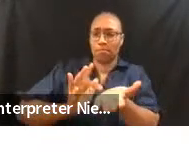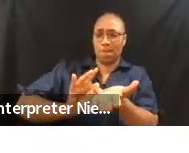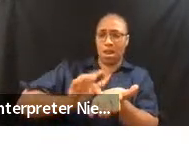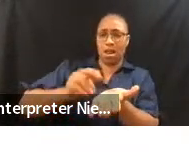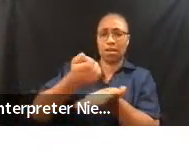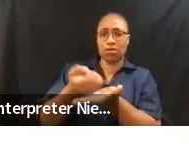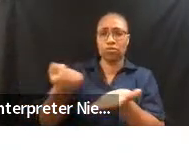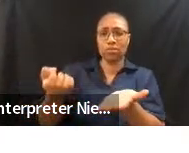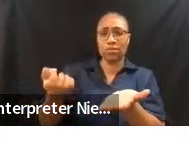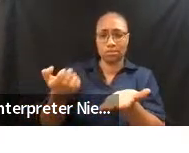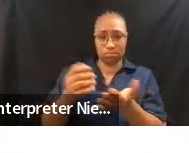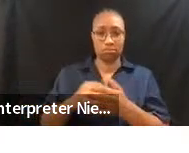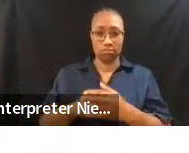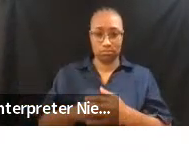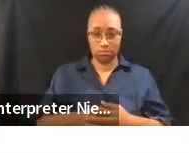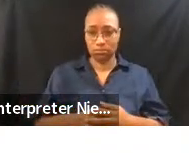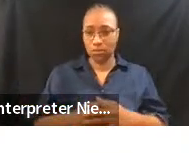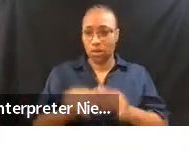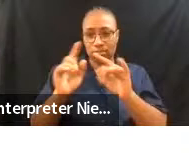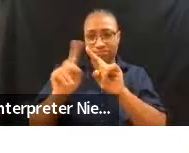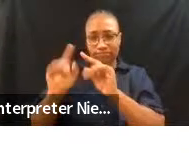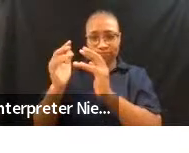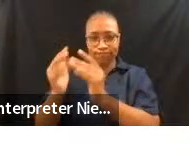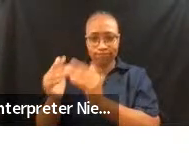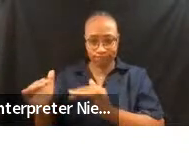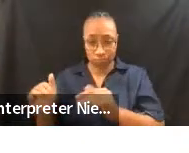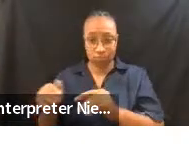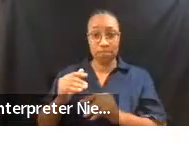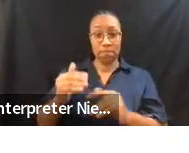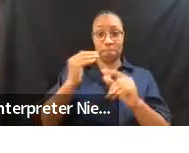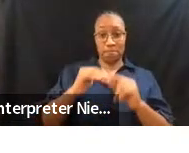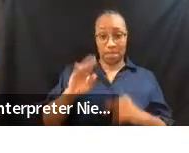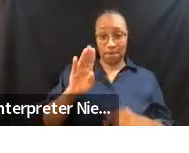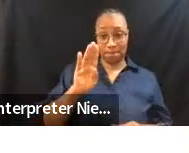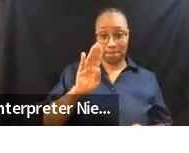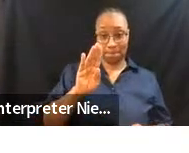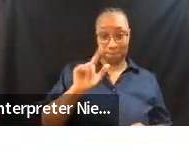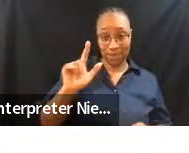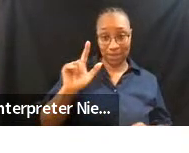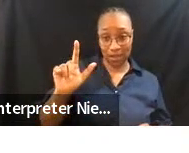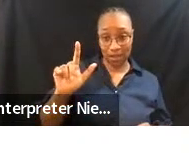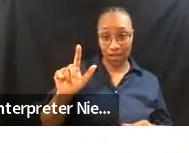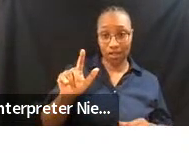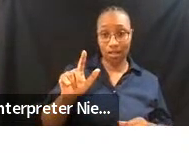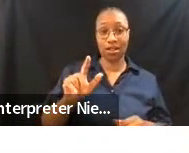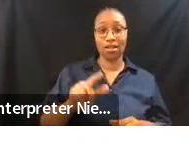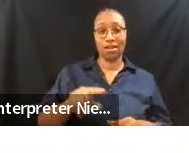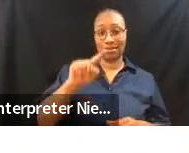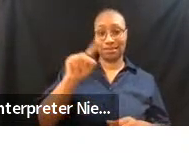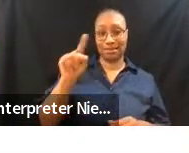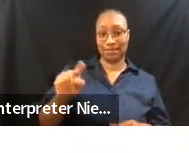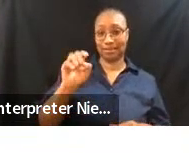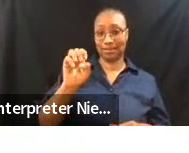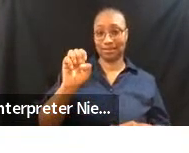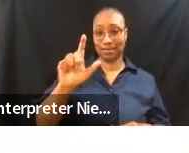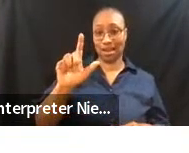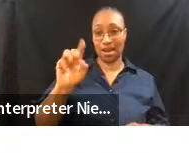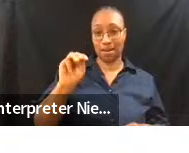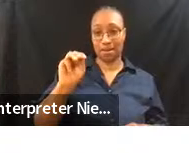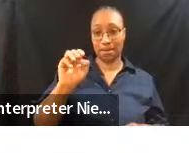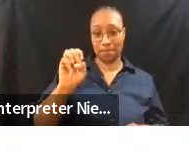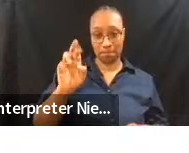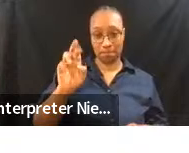architect Bill Zellmer of Sutter Healthcare, who will delve into how to design an inclusive healthcare